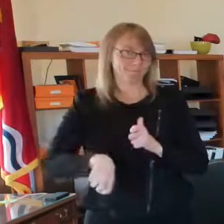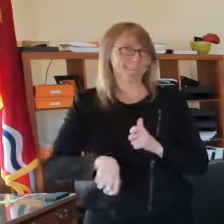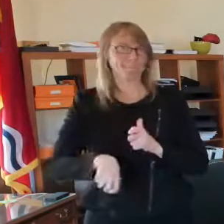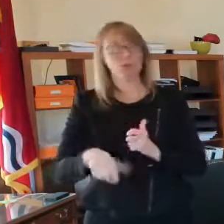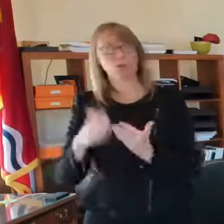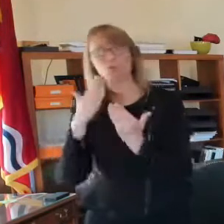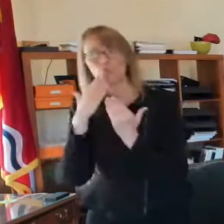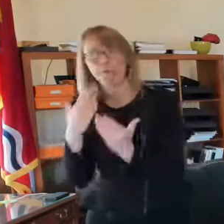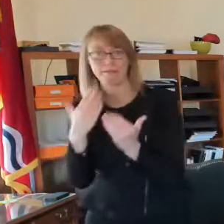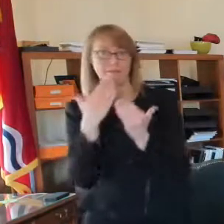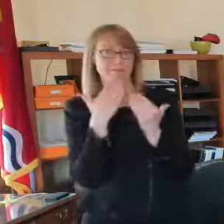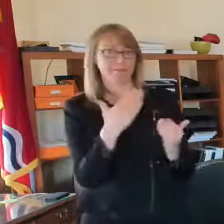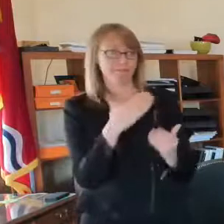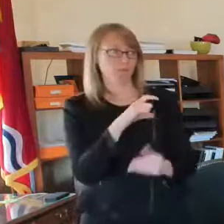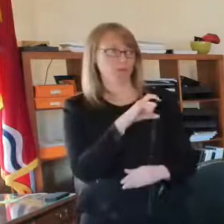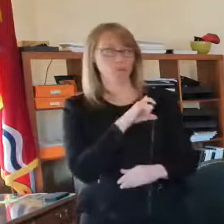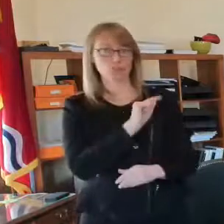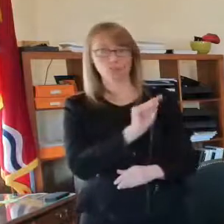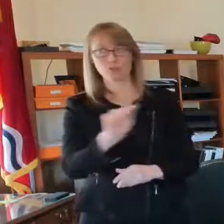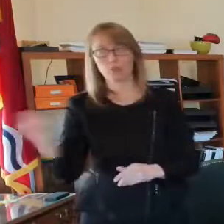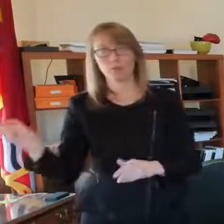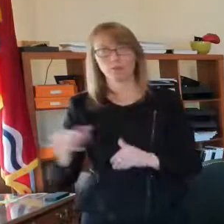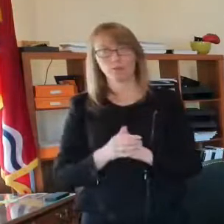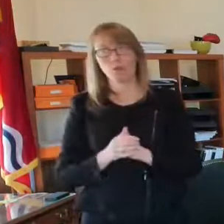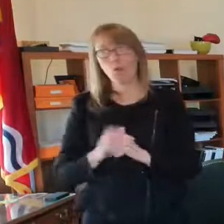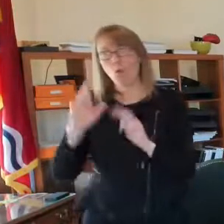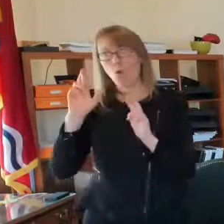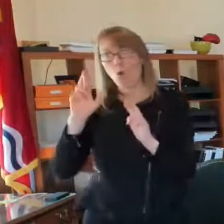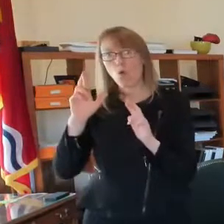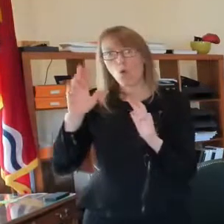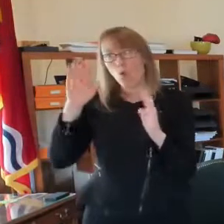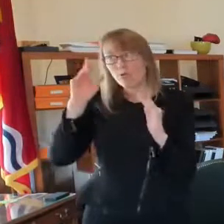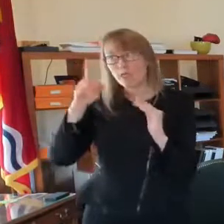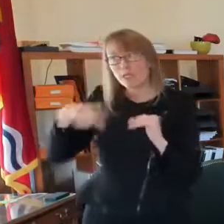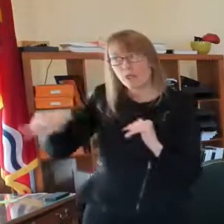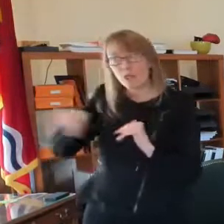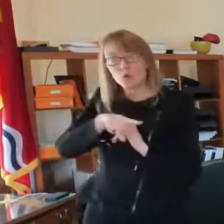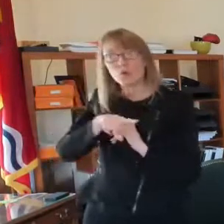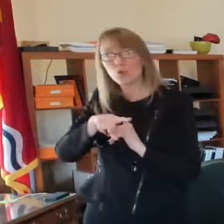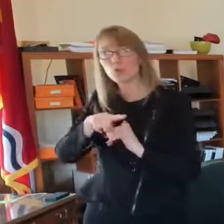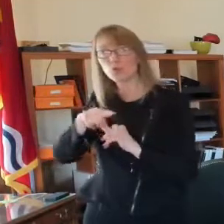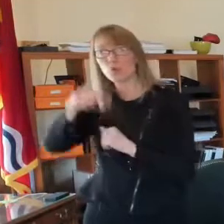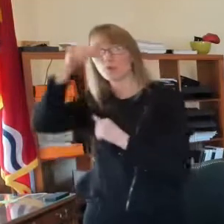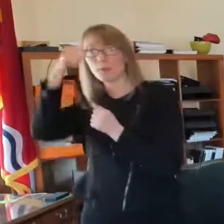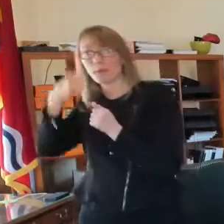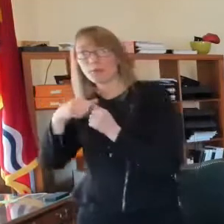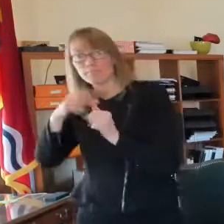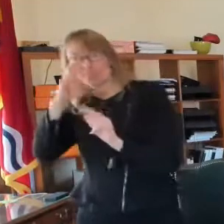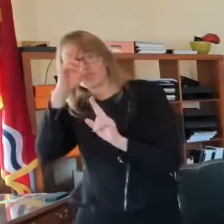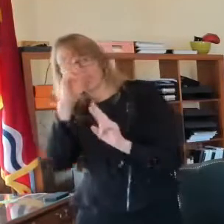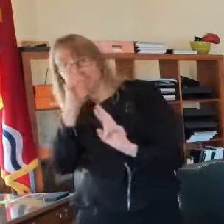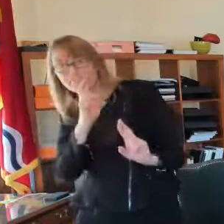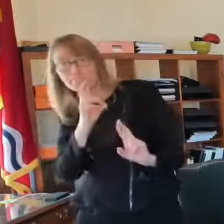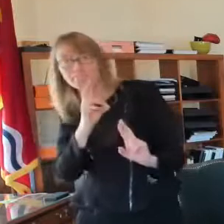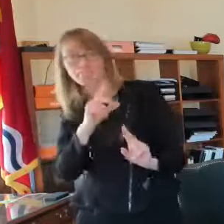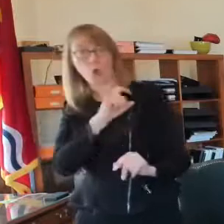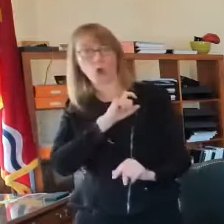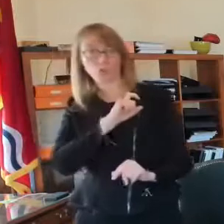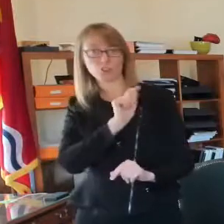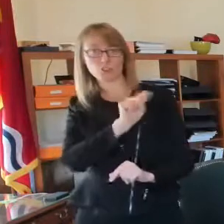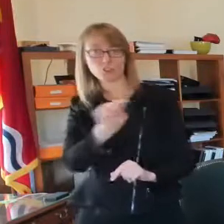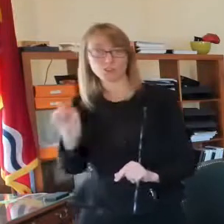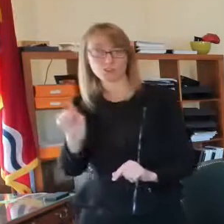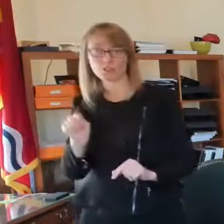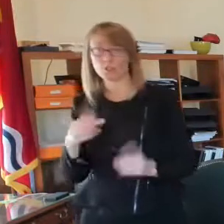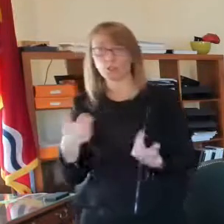of you who, hopefully all of you will keep that in mind and thank an officer when you see them. This is a very tough